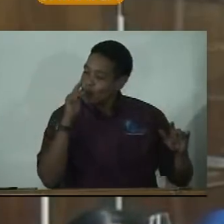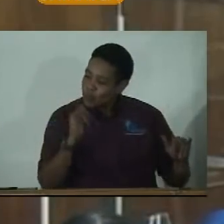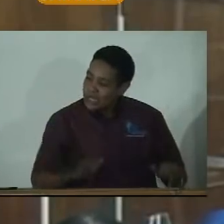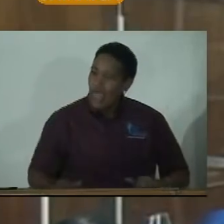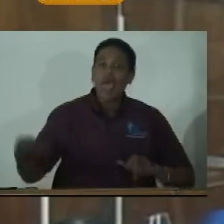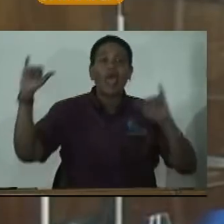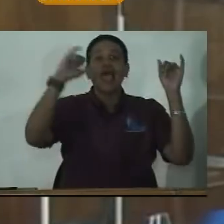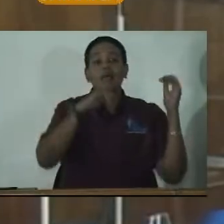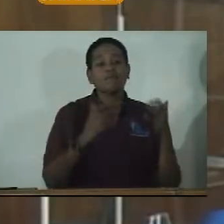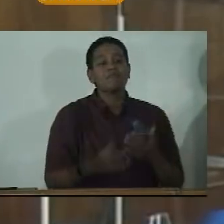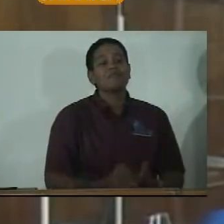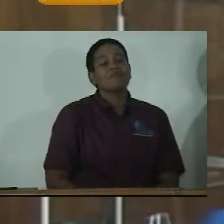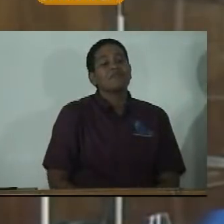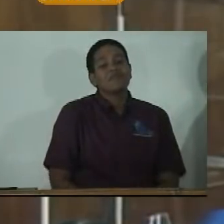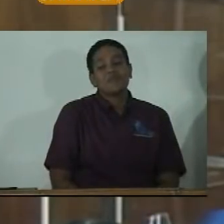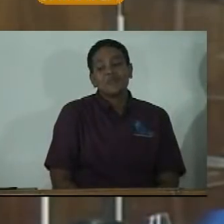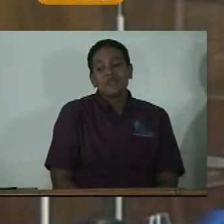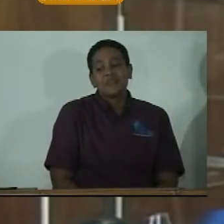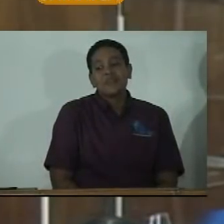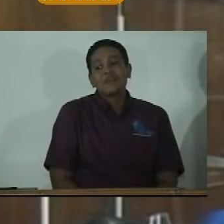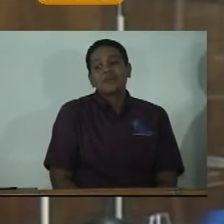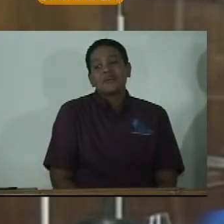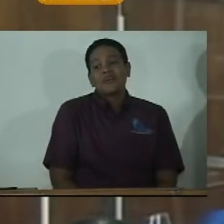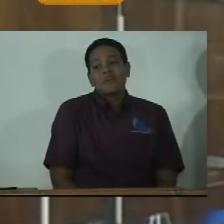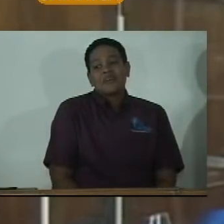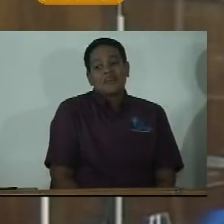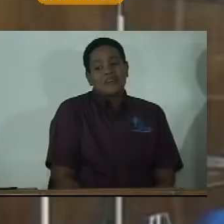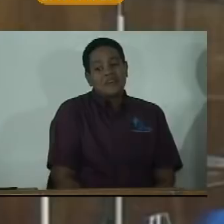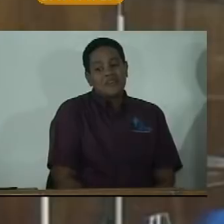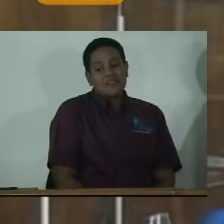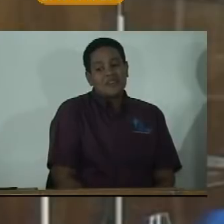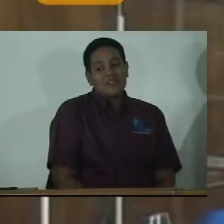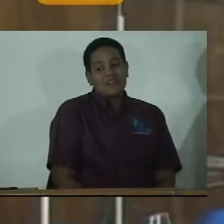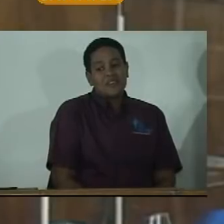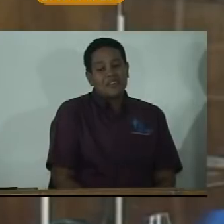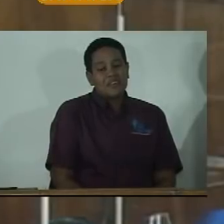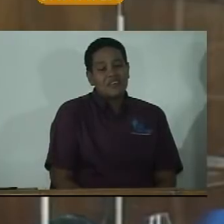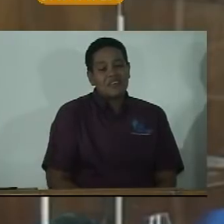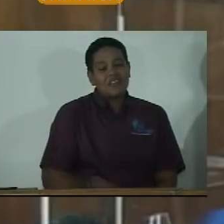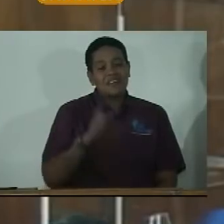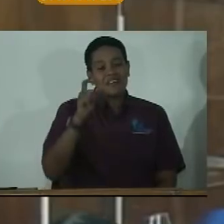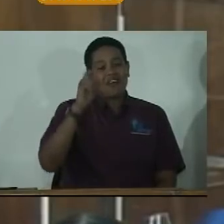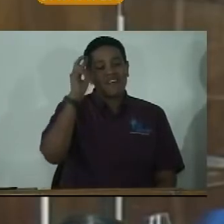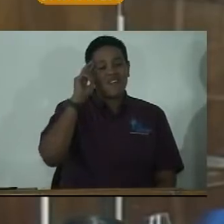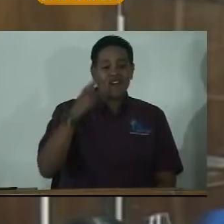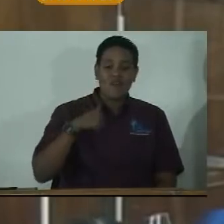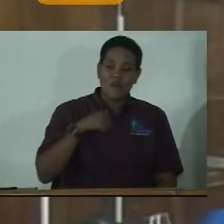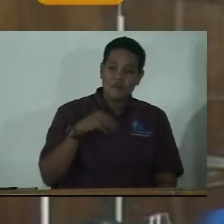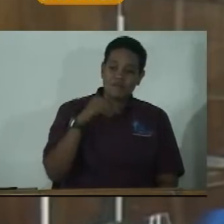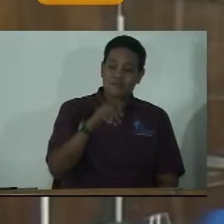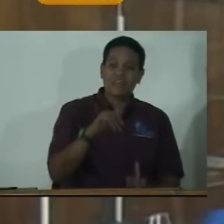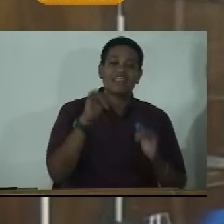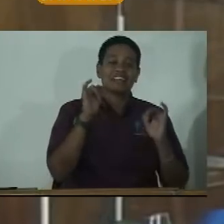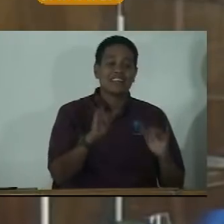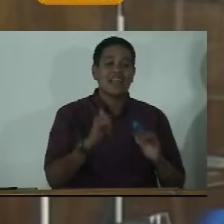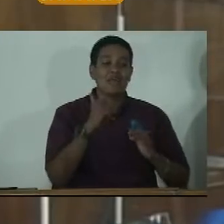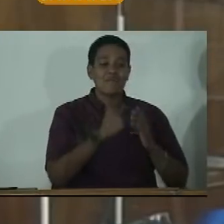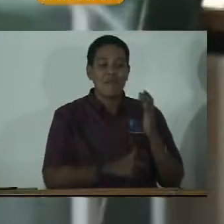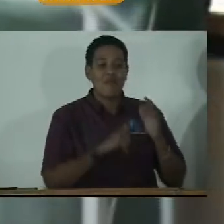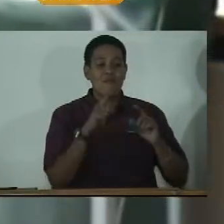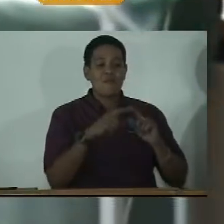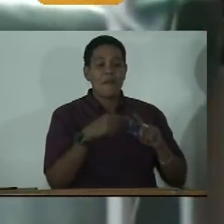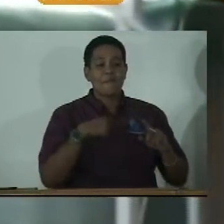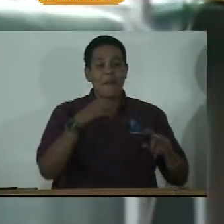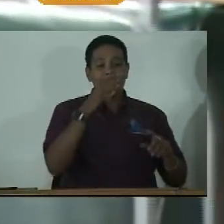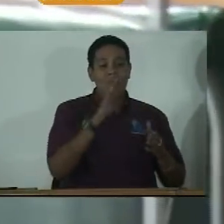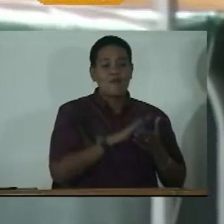get a small plate. But when we pay the same price, when my mom cook